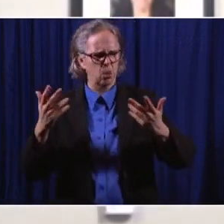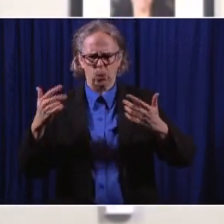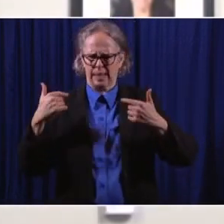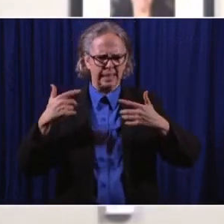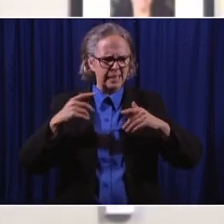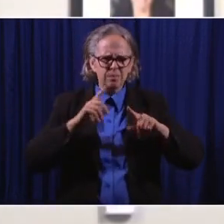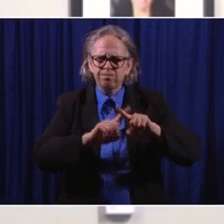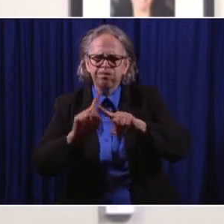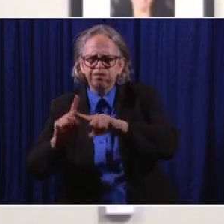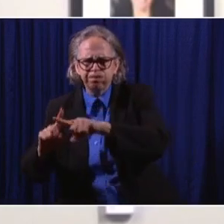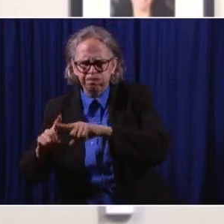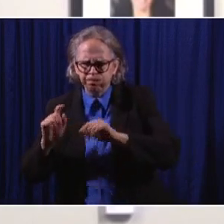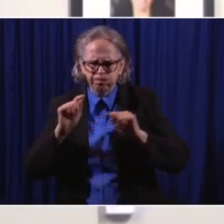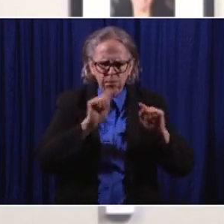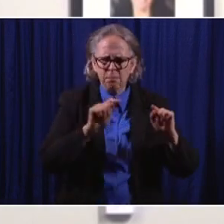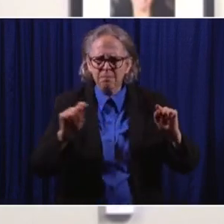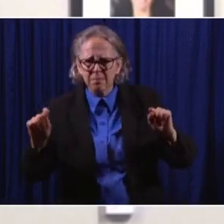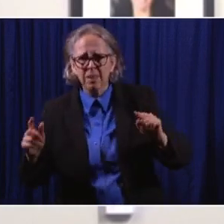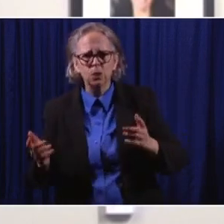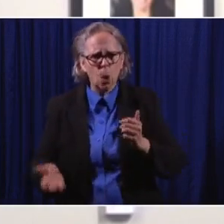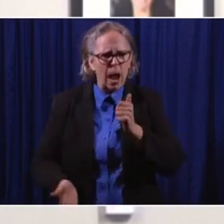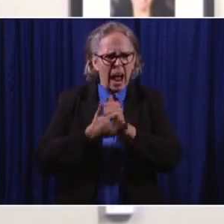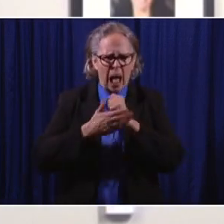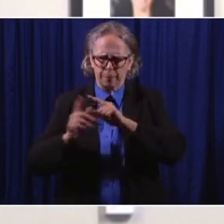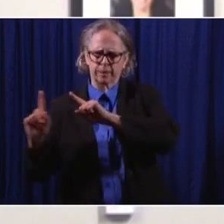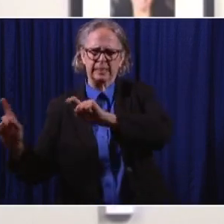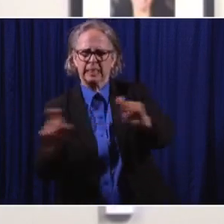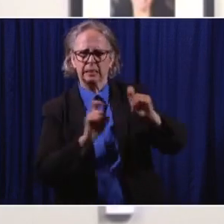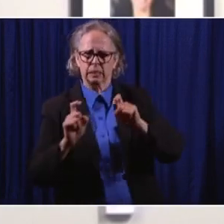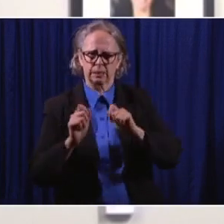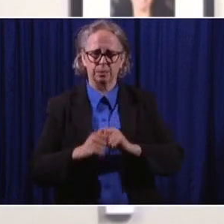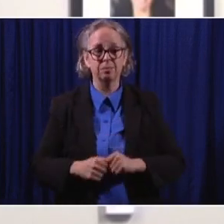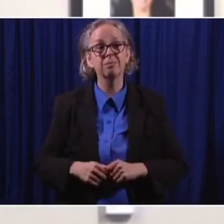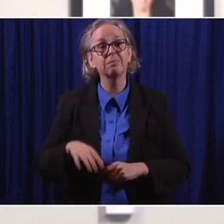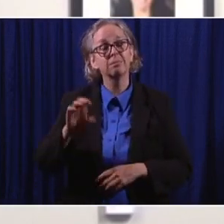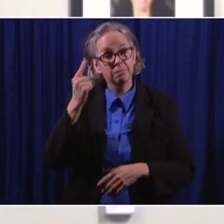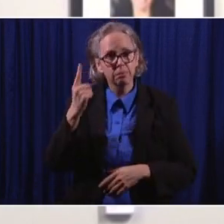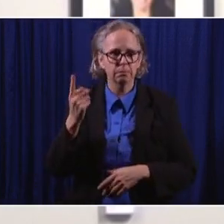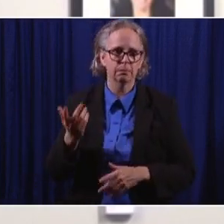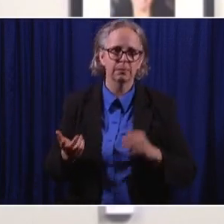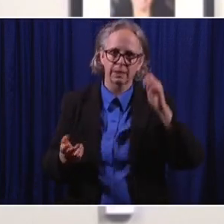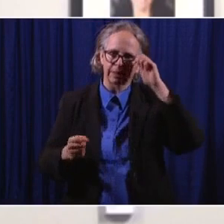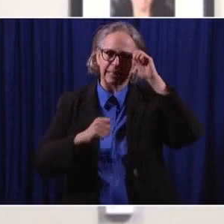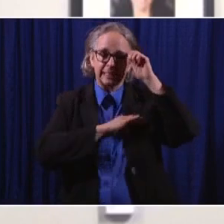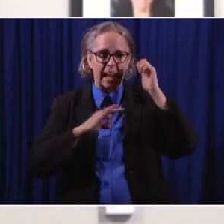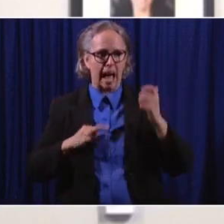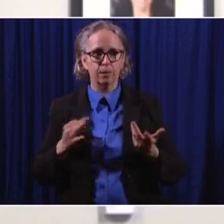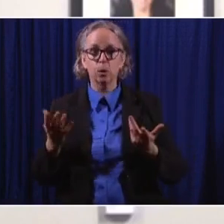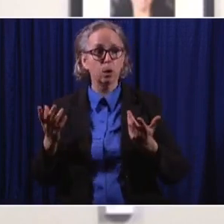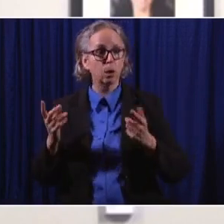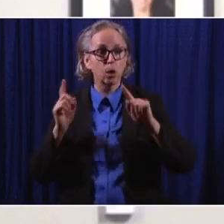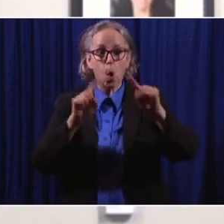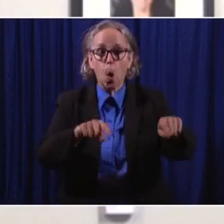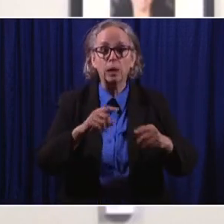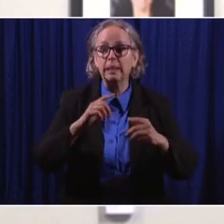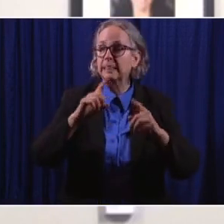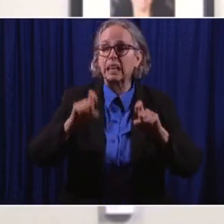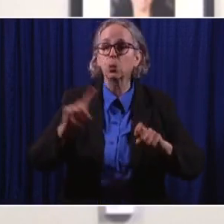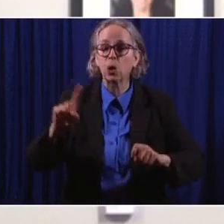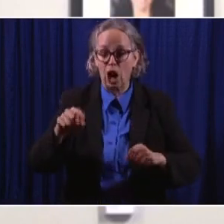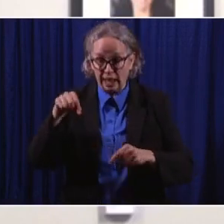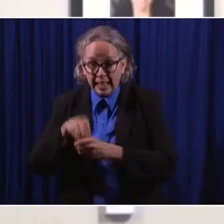for our staff to test, as well as they can take advantage of any of the testing that goes on in the community. But to be frank with you, when we have